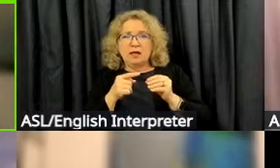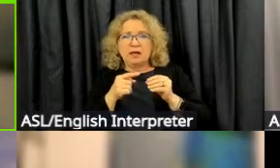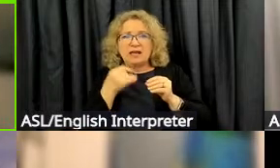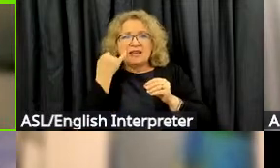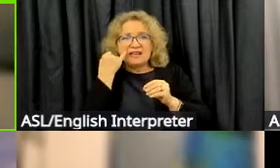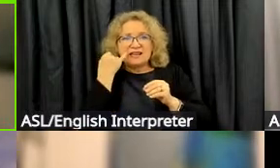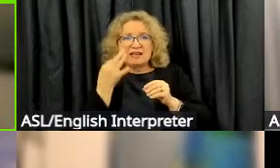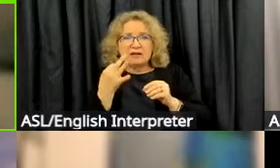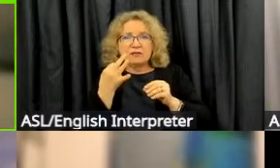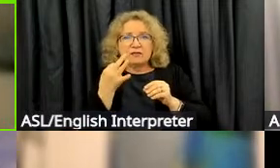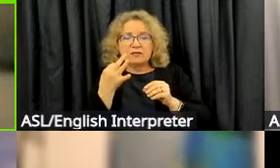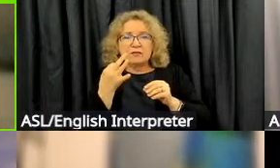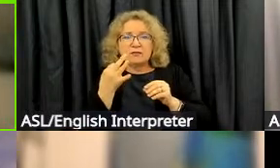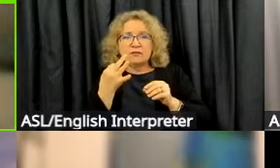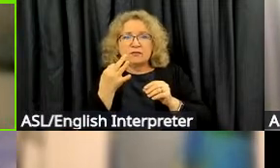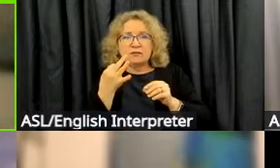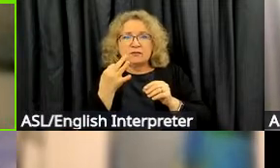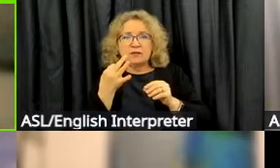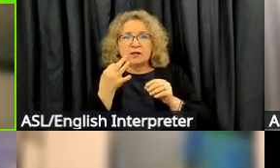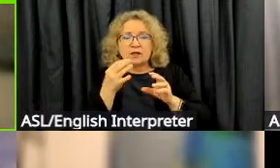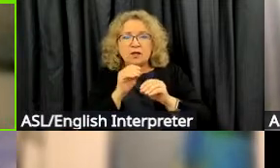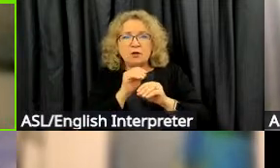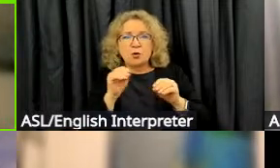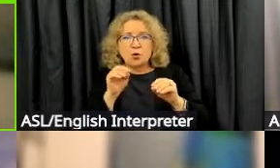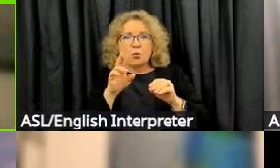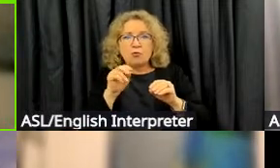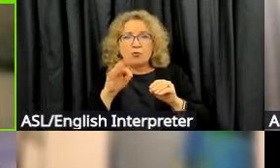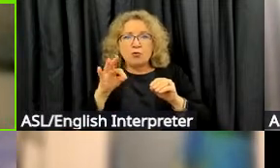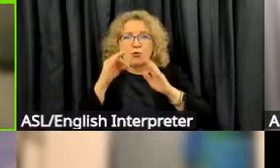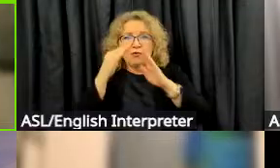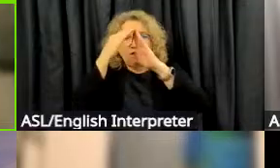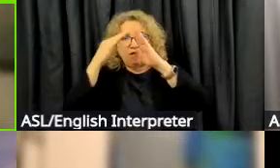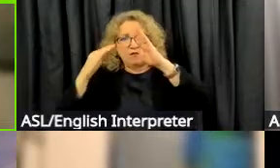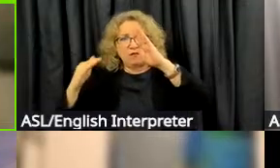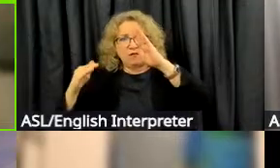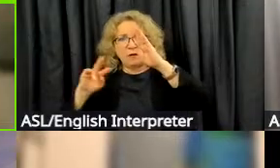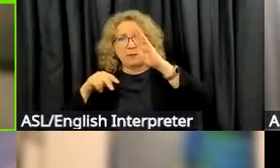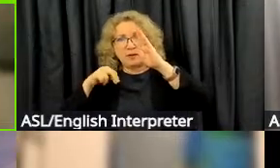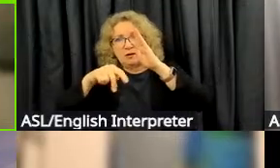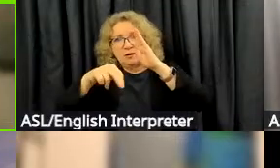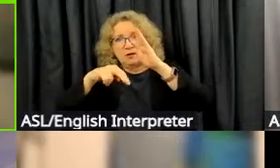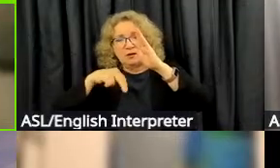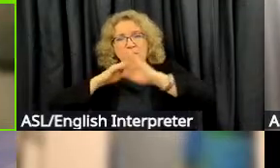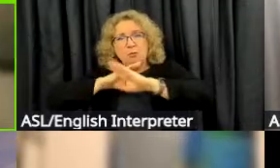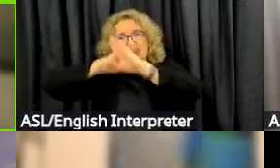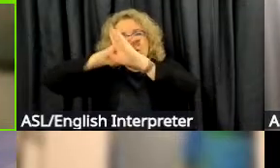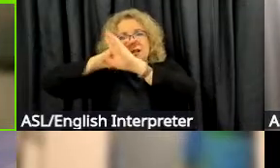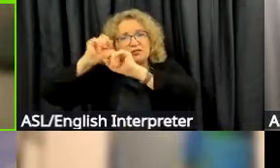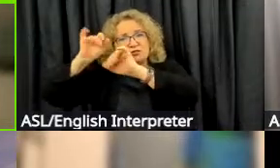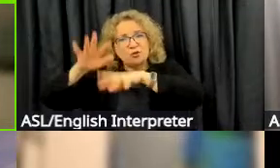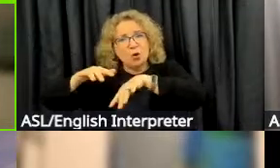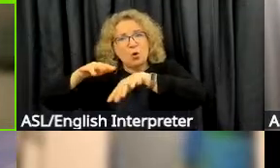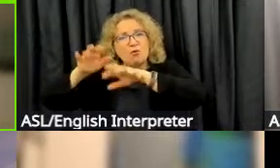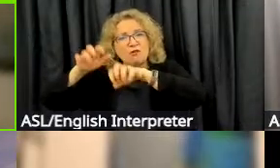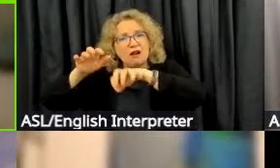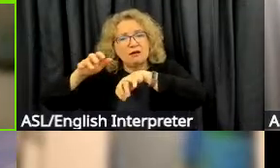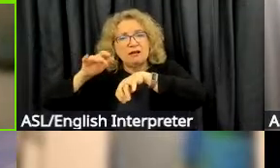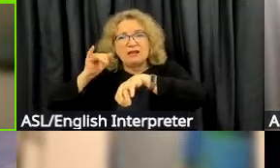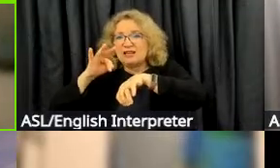no roof, that people are not going to use the bridge during winter and all this kind of stuff. But then again, my thinking